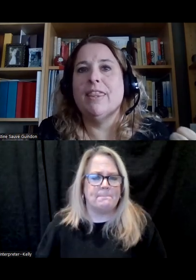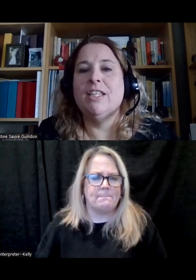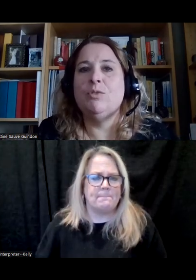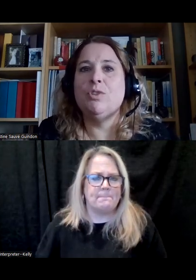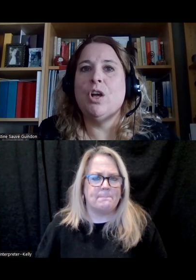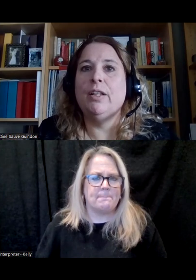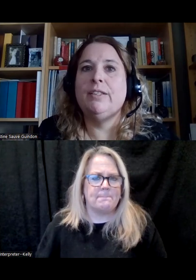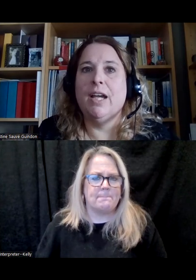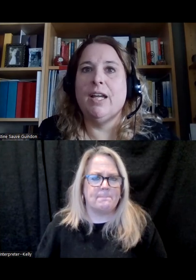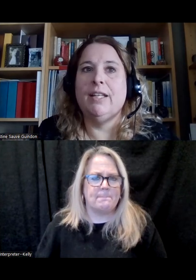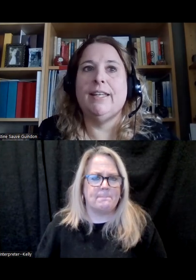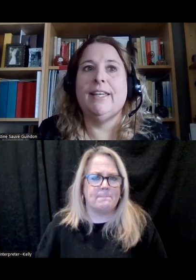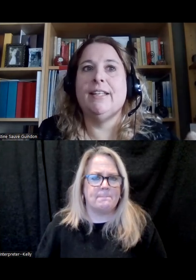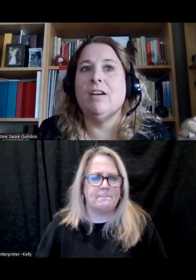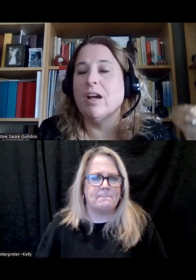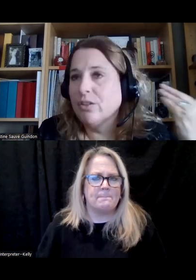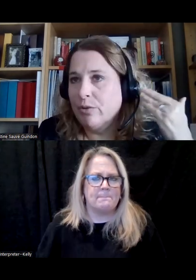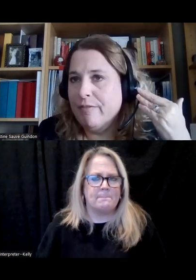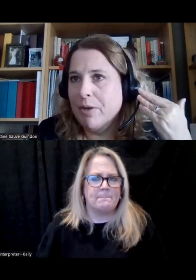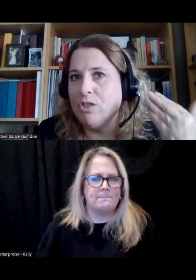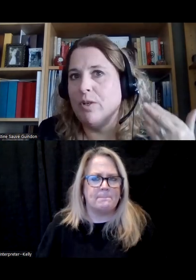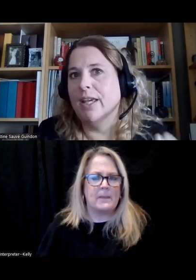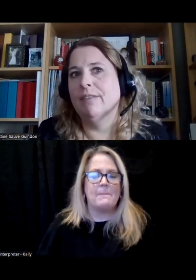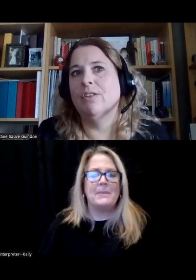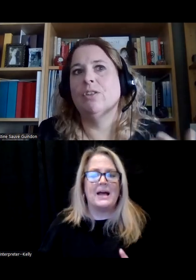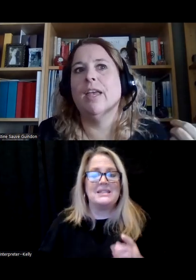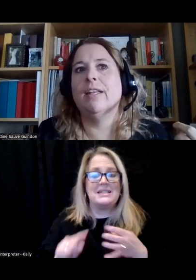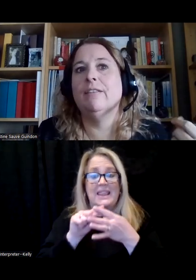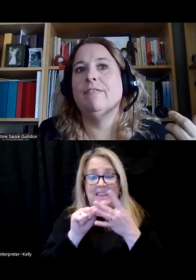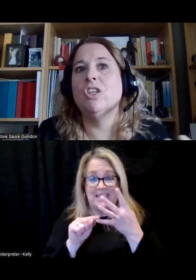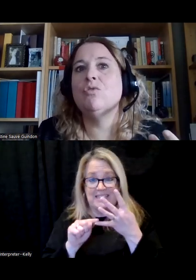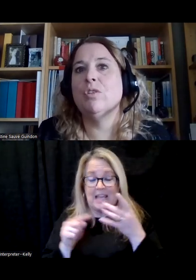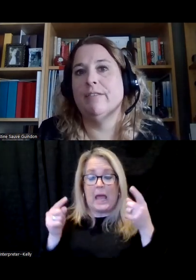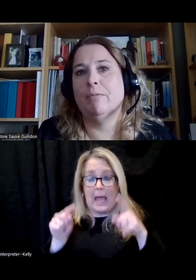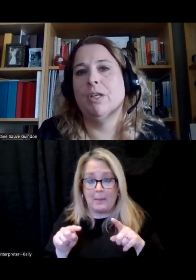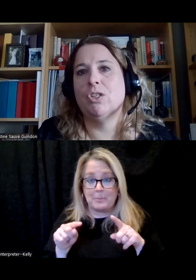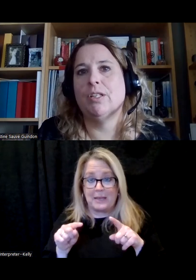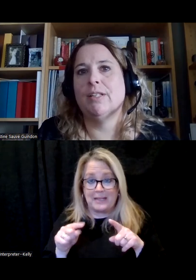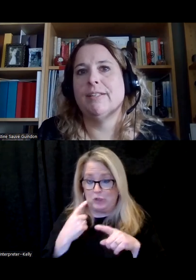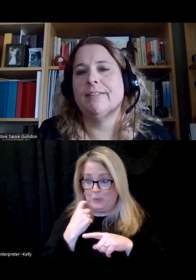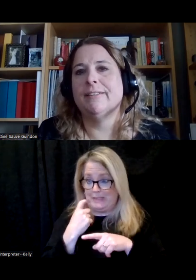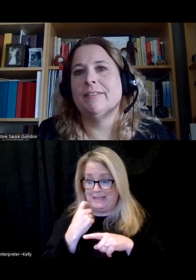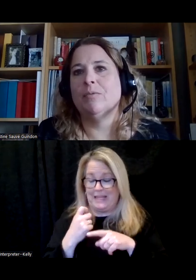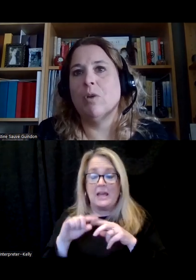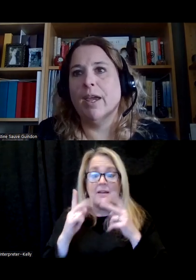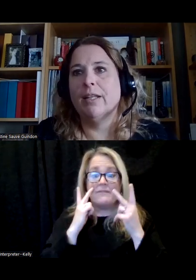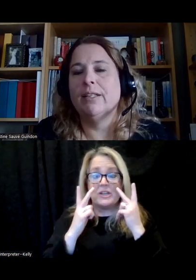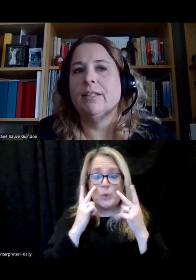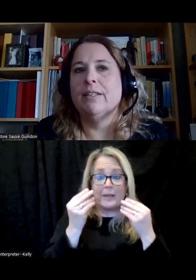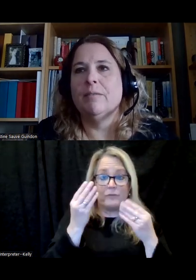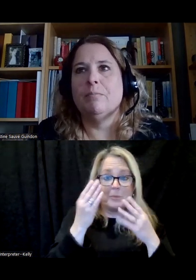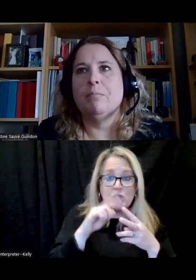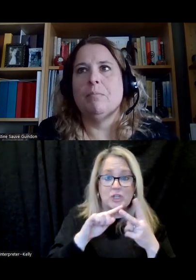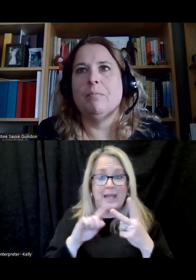But this was all done in auditory information when I gave to you and in visual information, right?